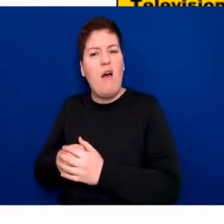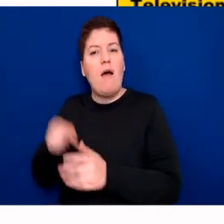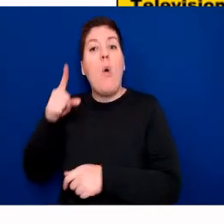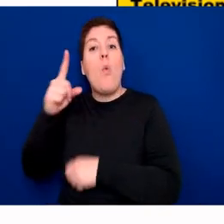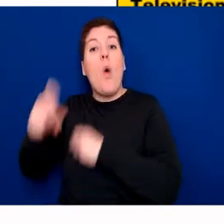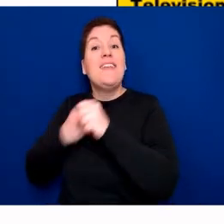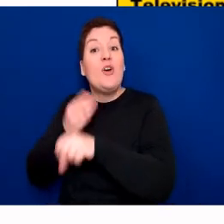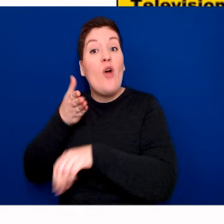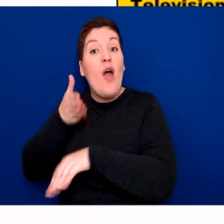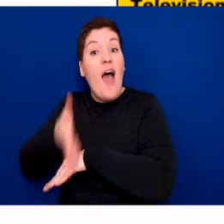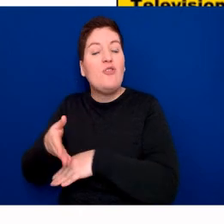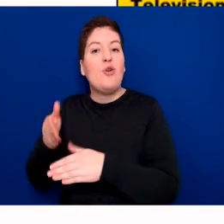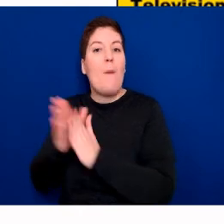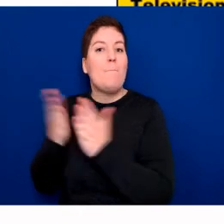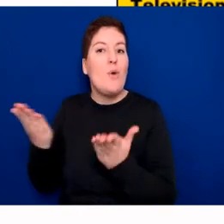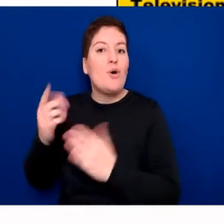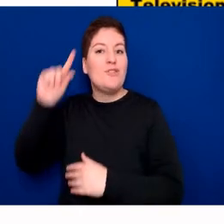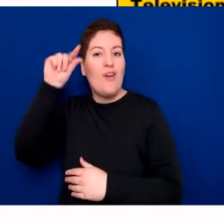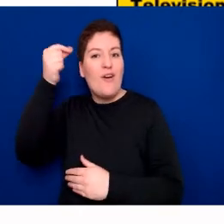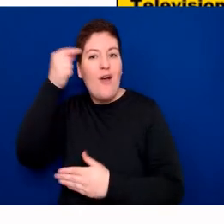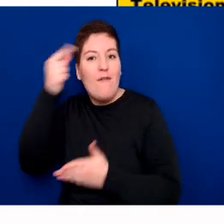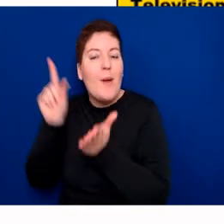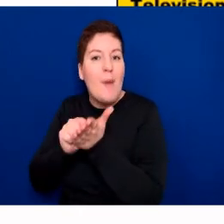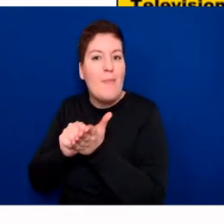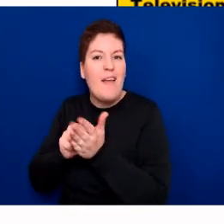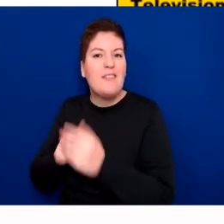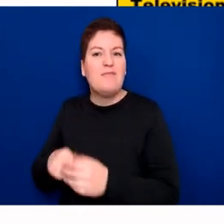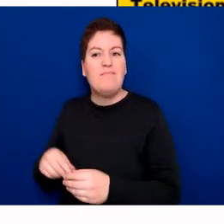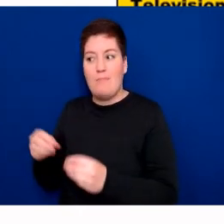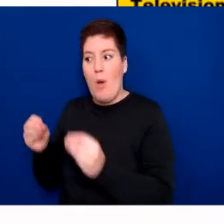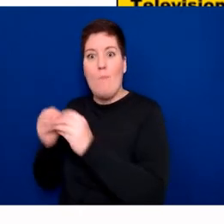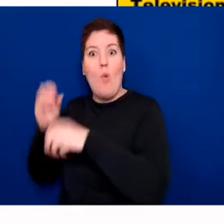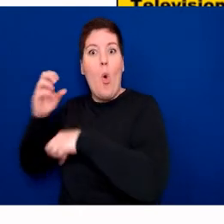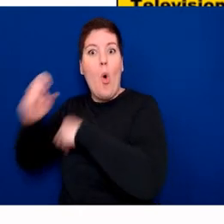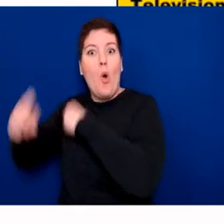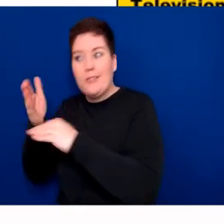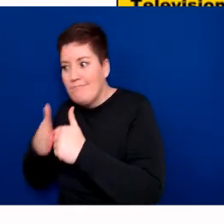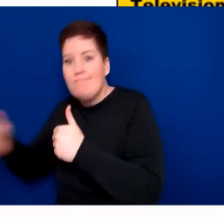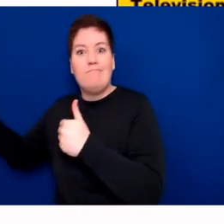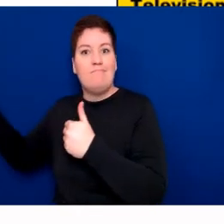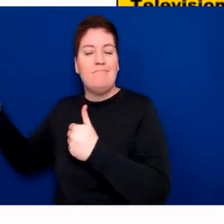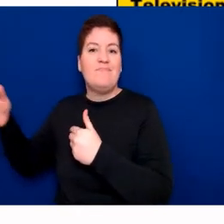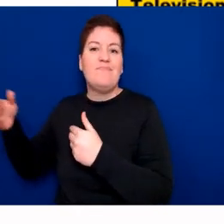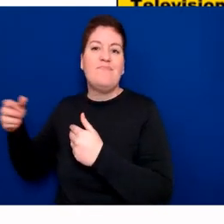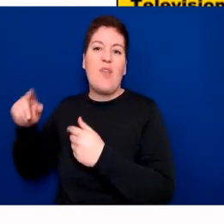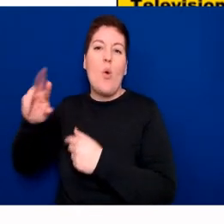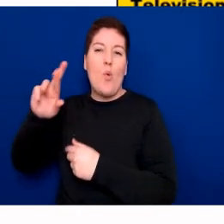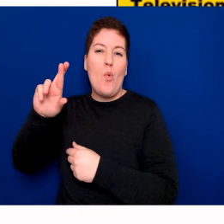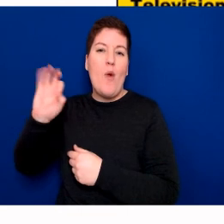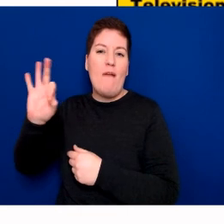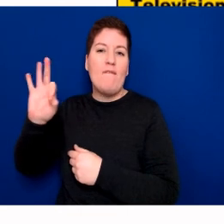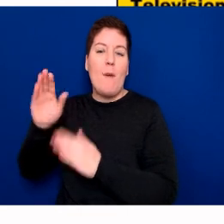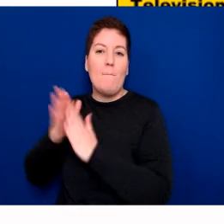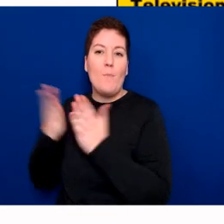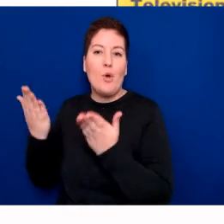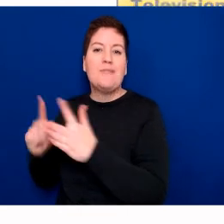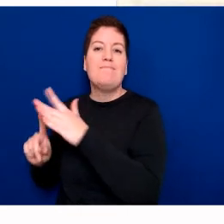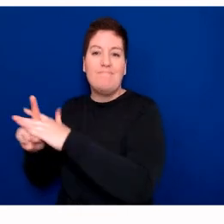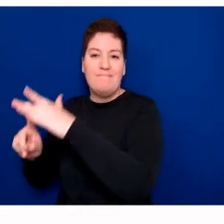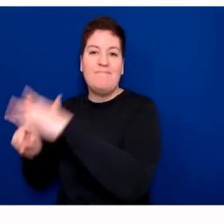and government publications. Years after an event, we start to see the information in reference books.